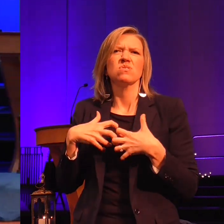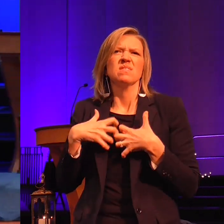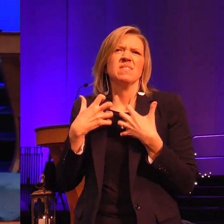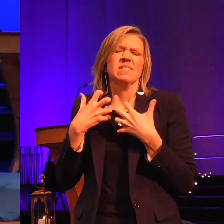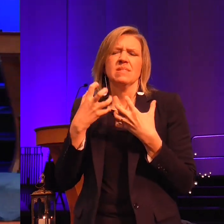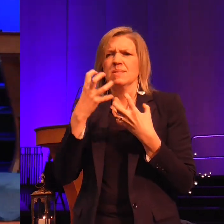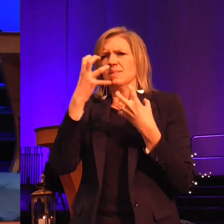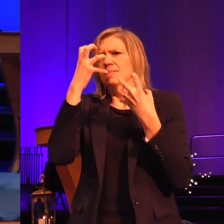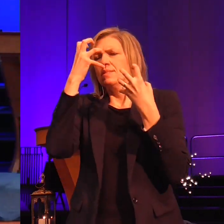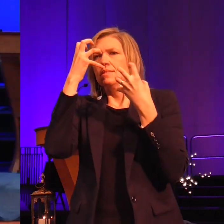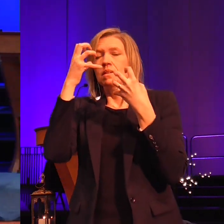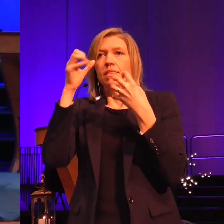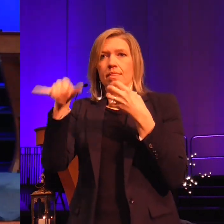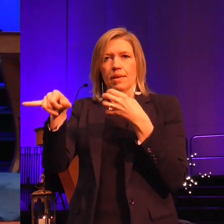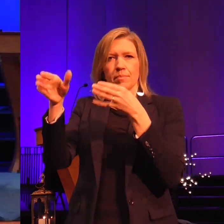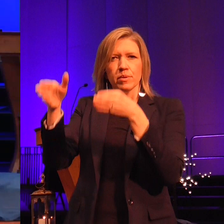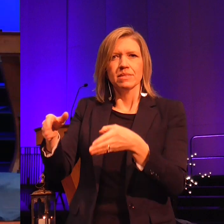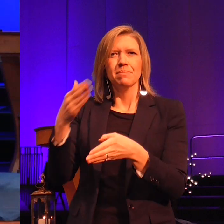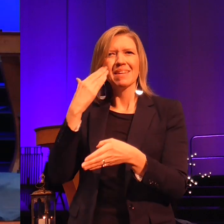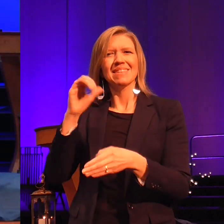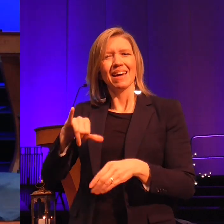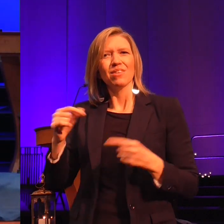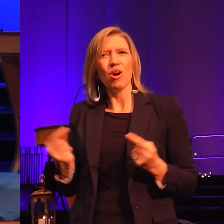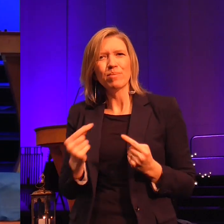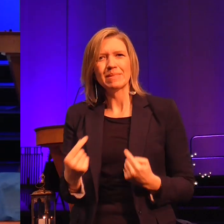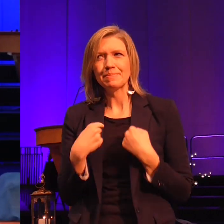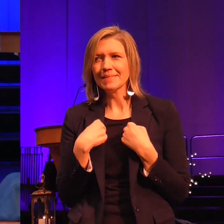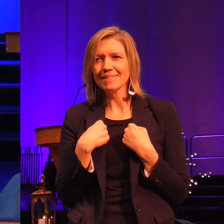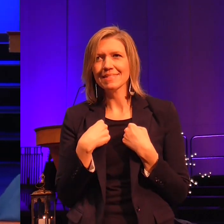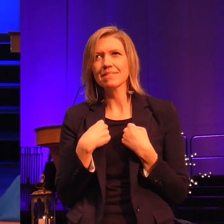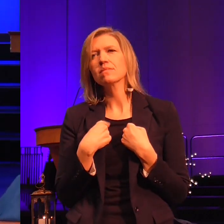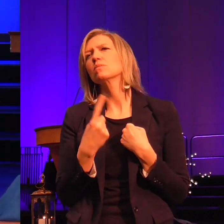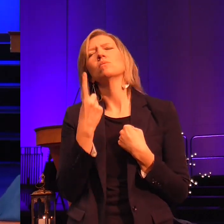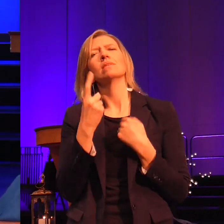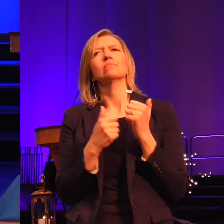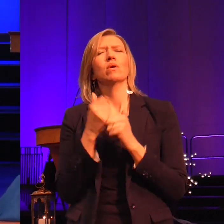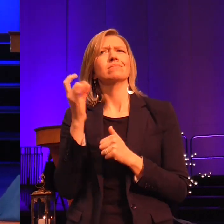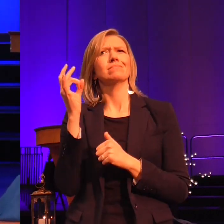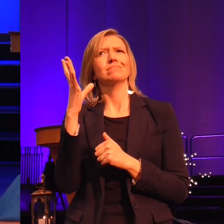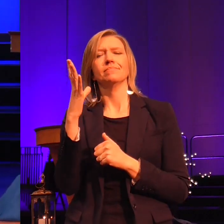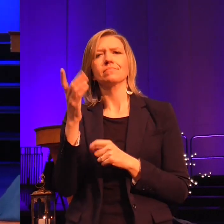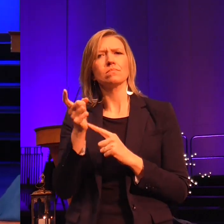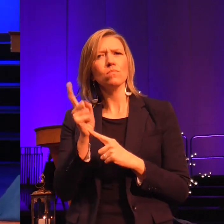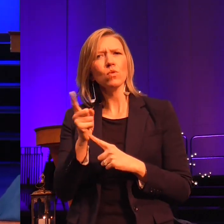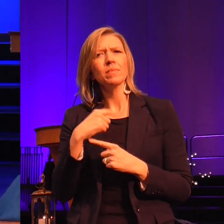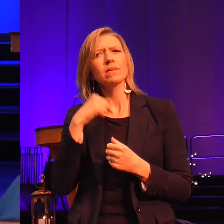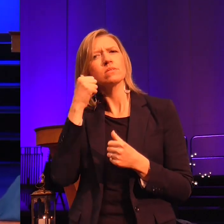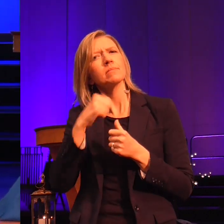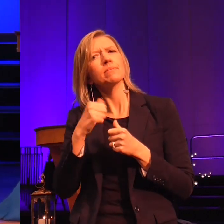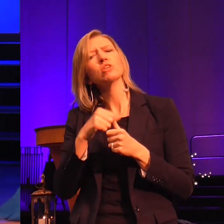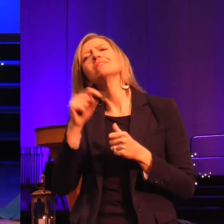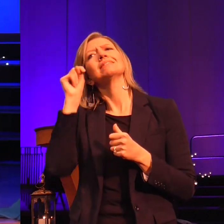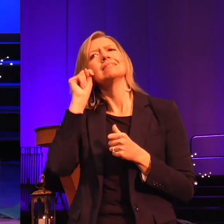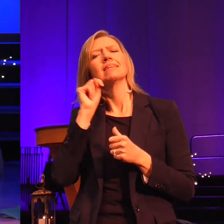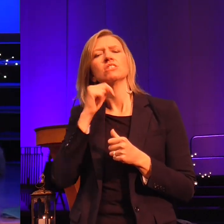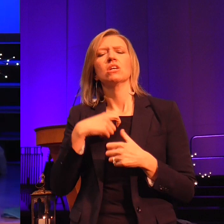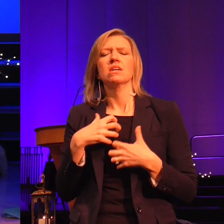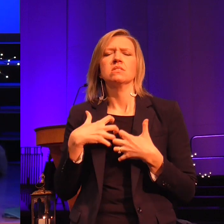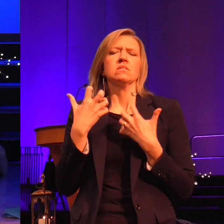only harms me. One of my most painful wake-up moments is when I was a teenager being so resentful towards my father.